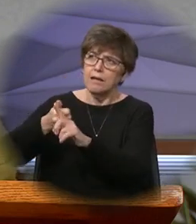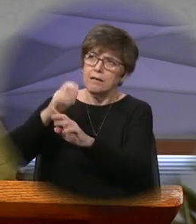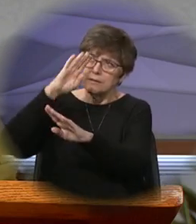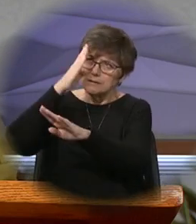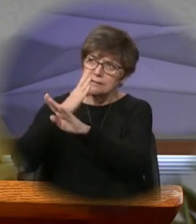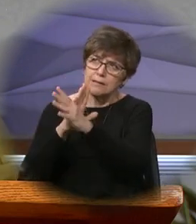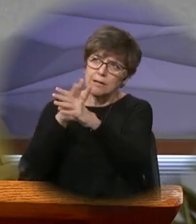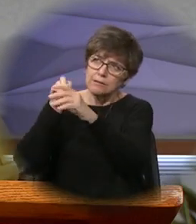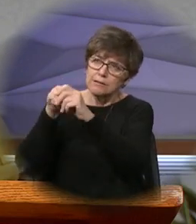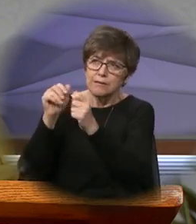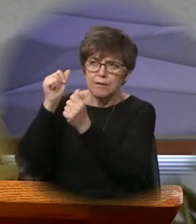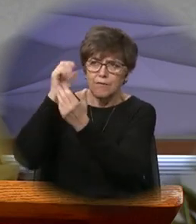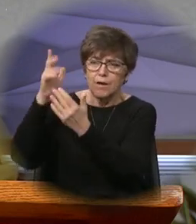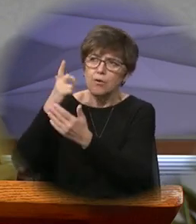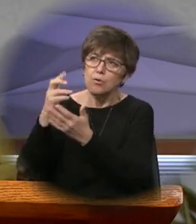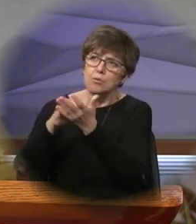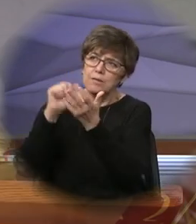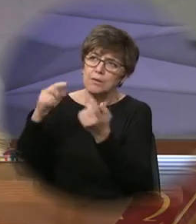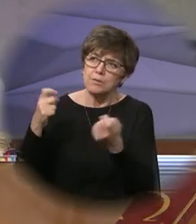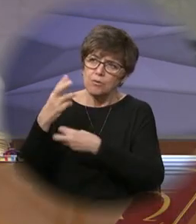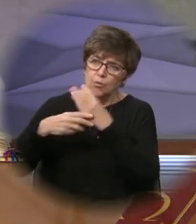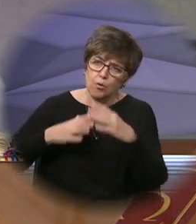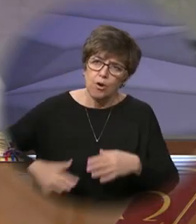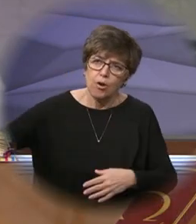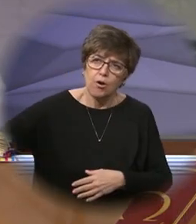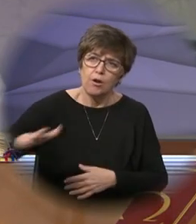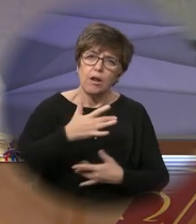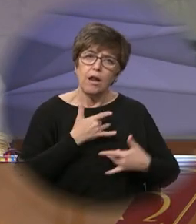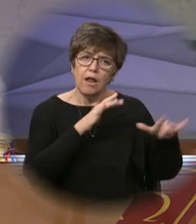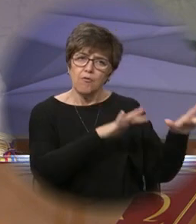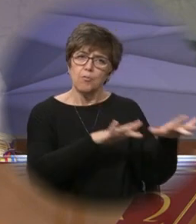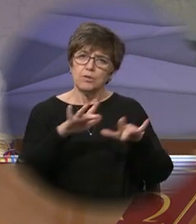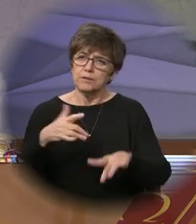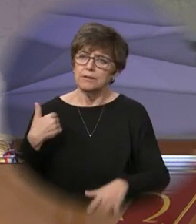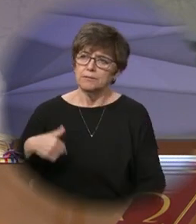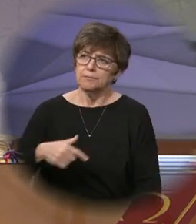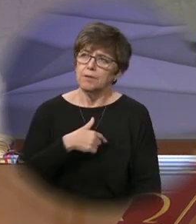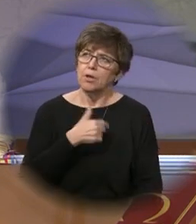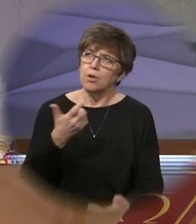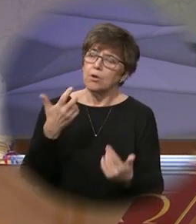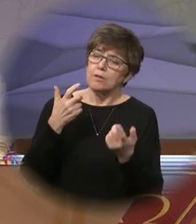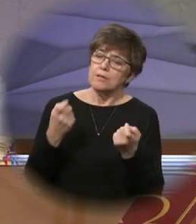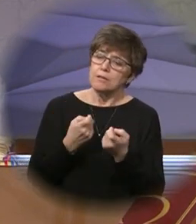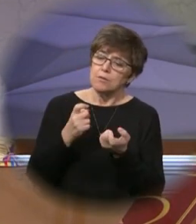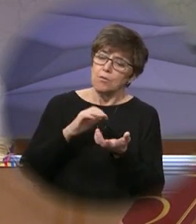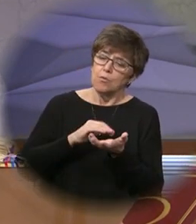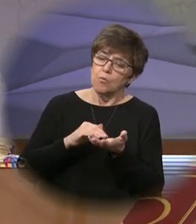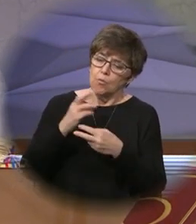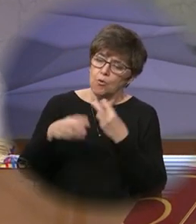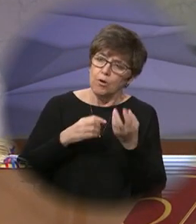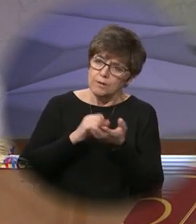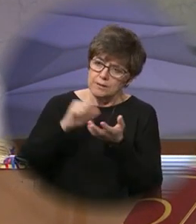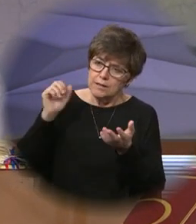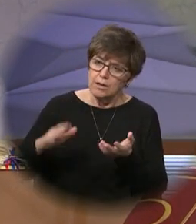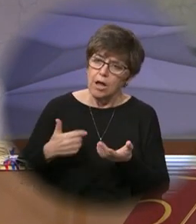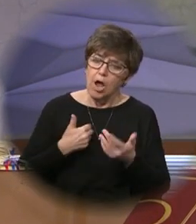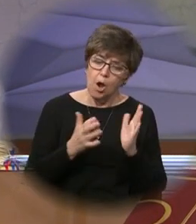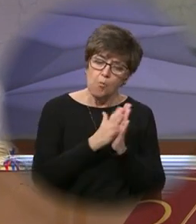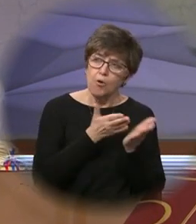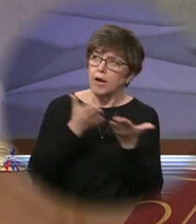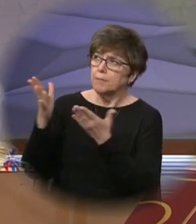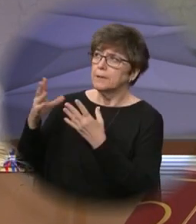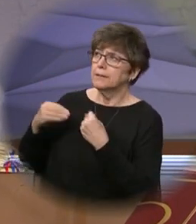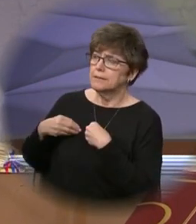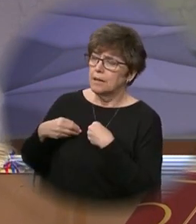of the Father, you take away the sins of the world, have mercy on us. You take away the sins of the world, receive our